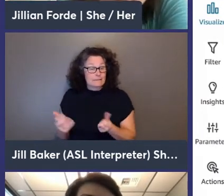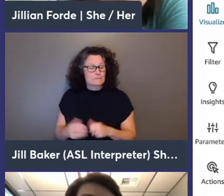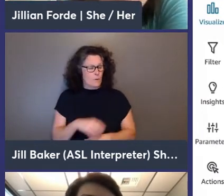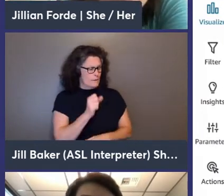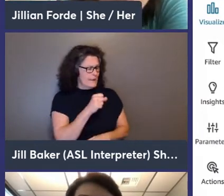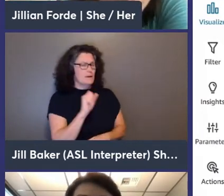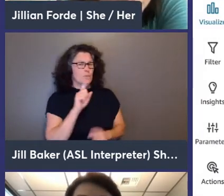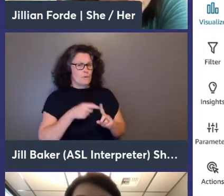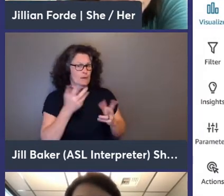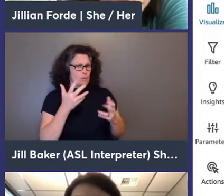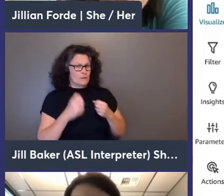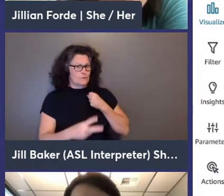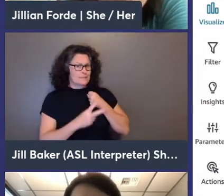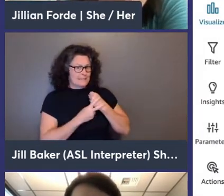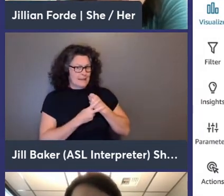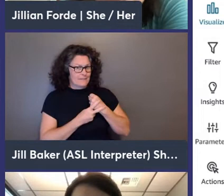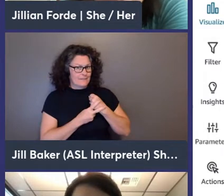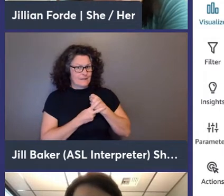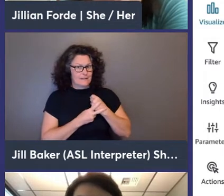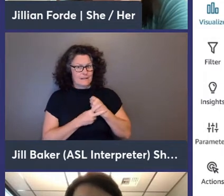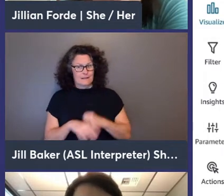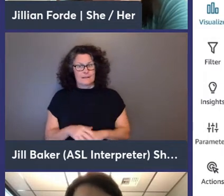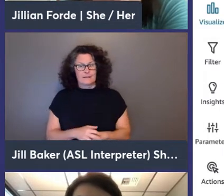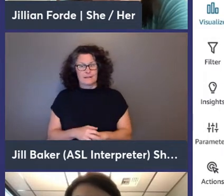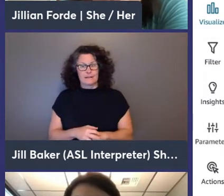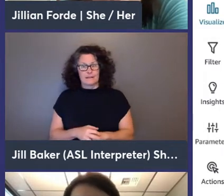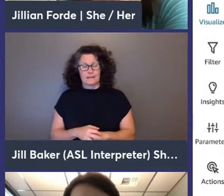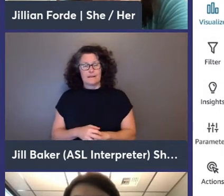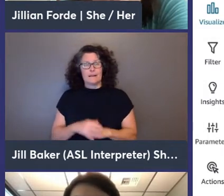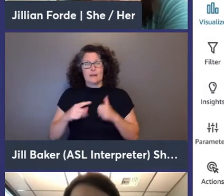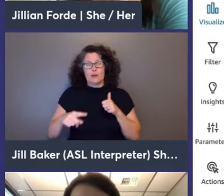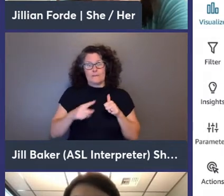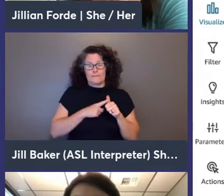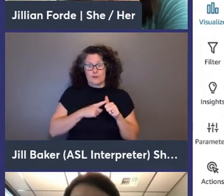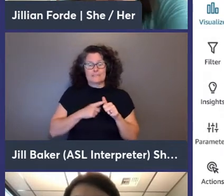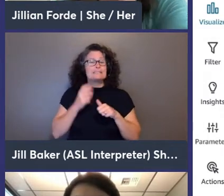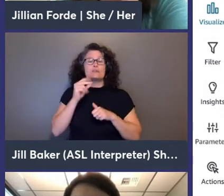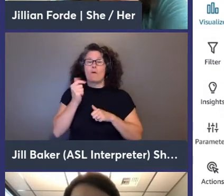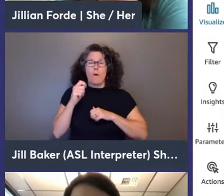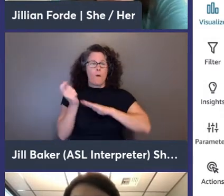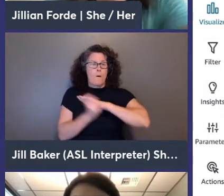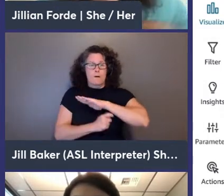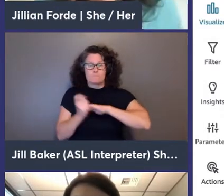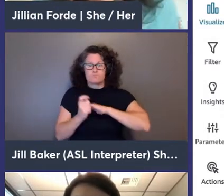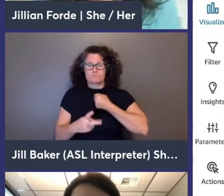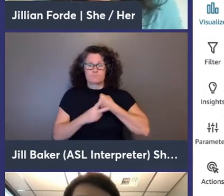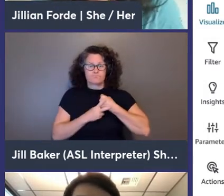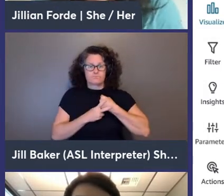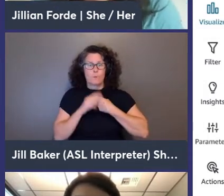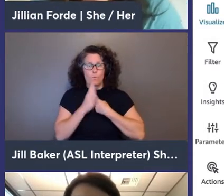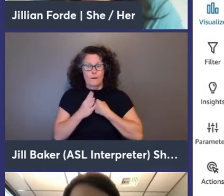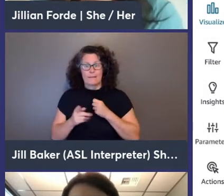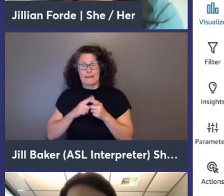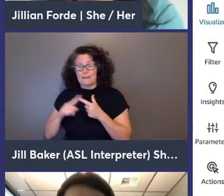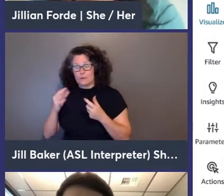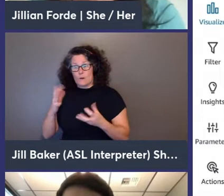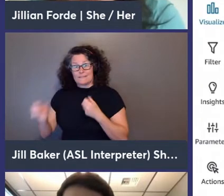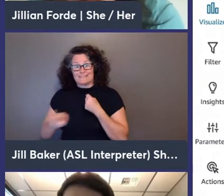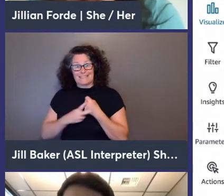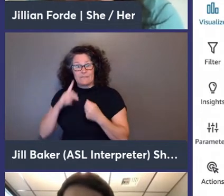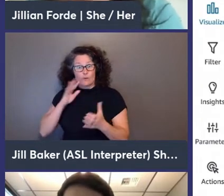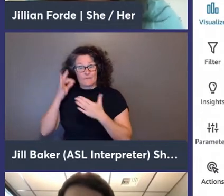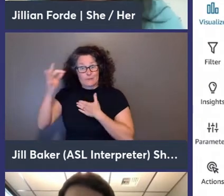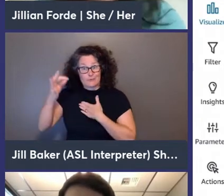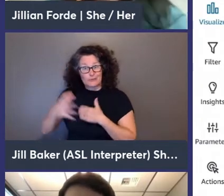when they want to save the work, they can just first it's automatically saved, and if you want to save it for the future, you can save